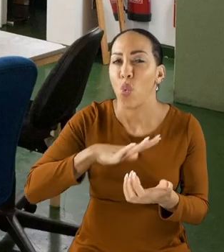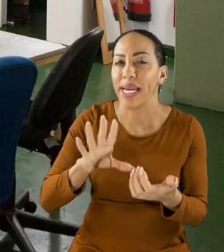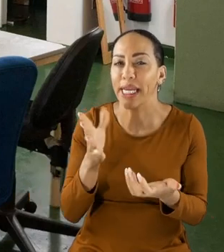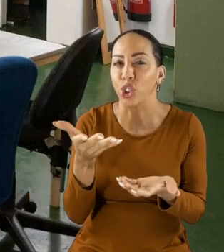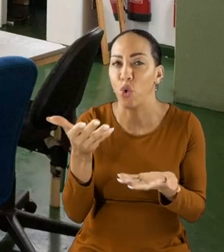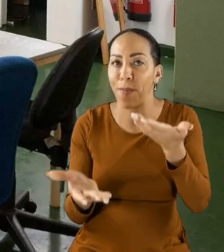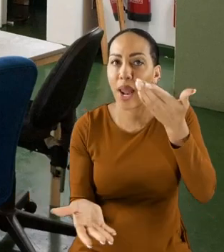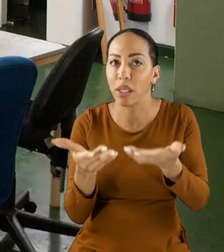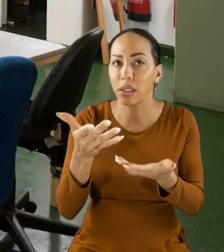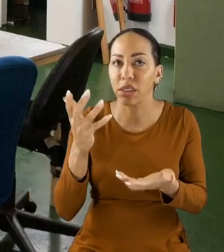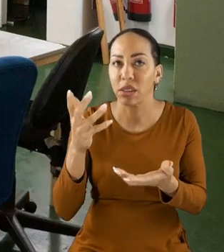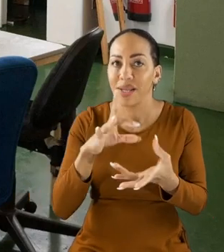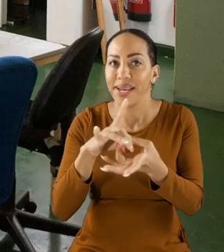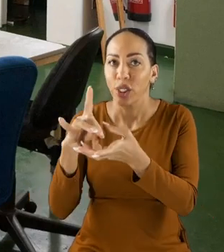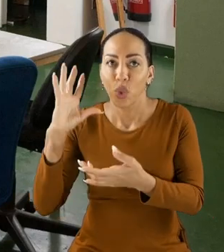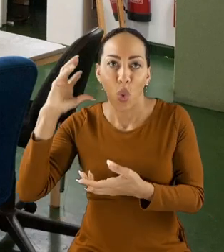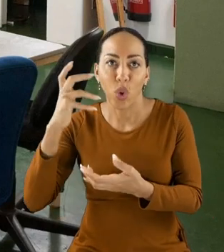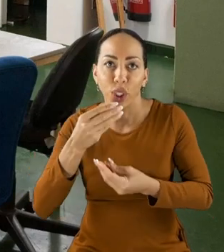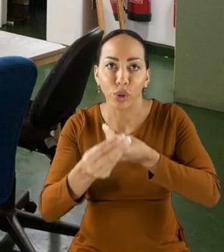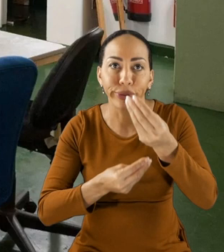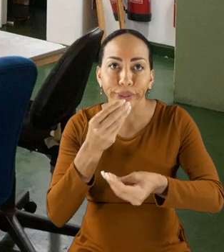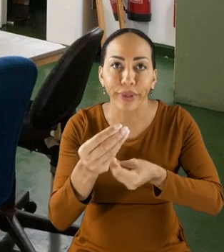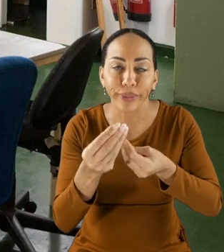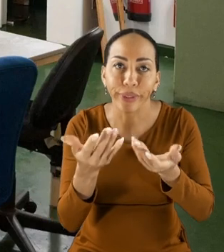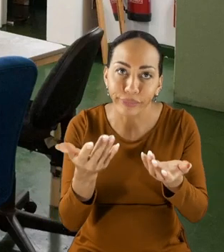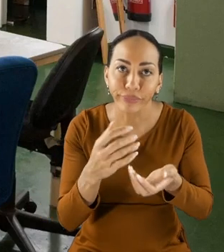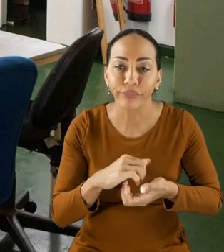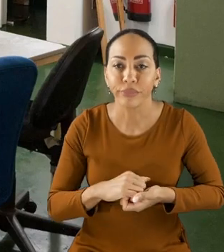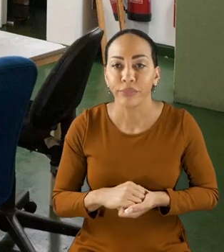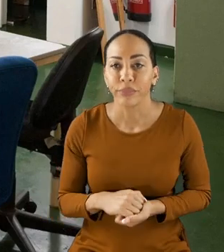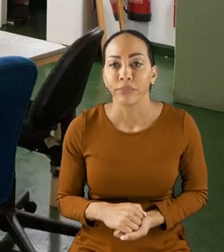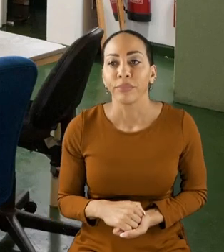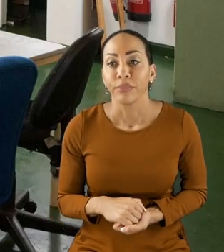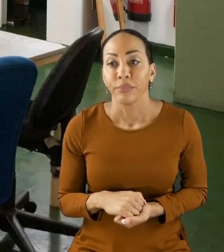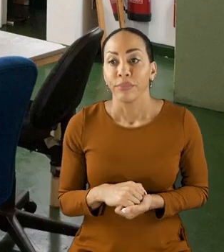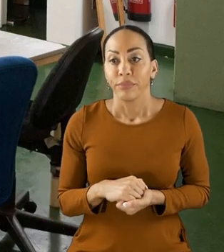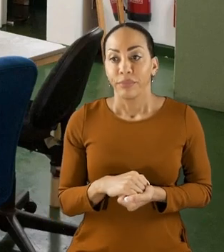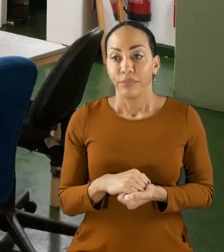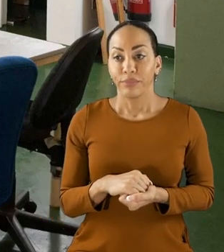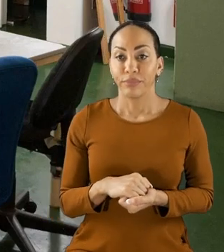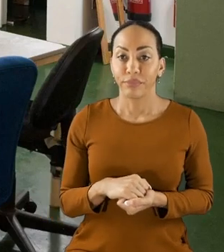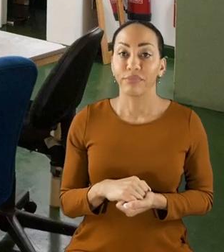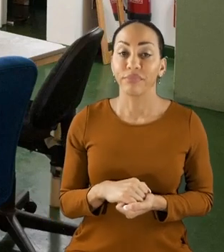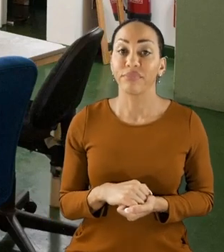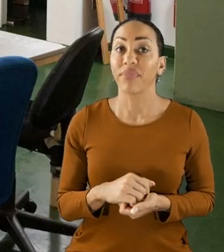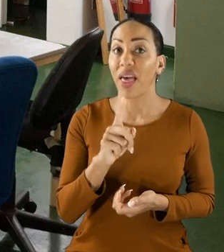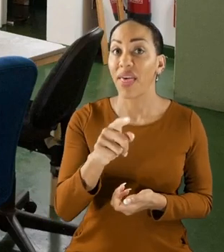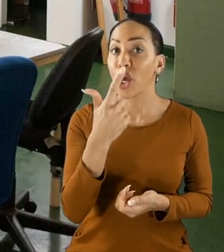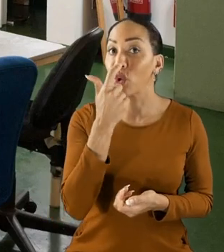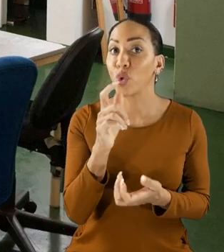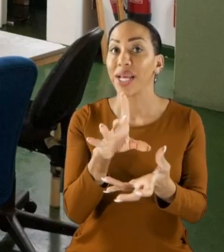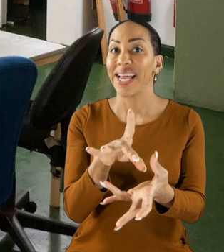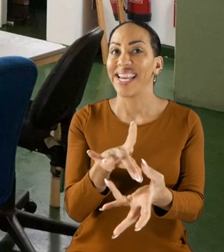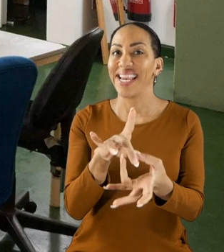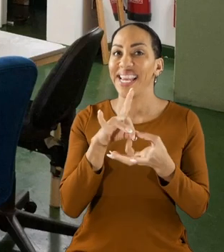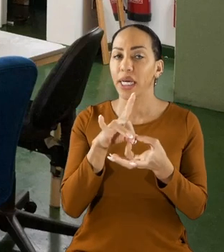how to balance that. Brilliant. That sort of could also go back to the point I was making earlier